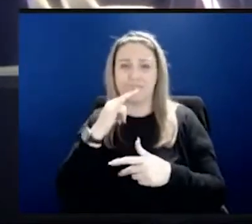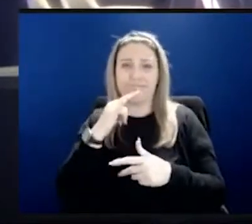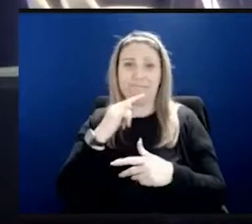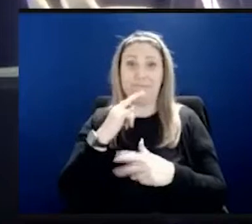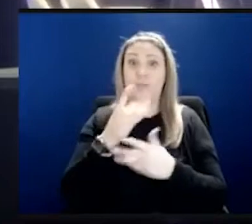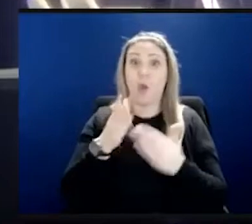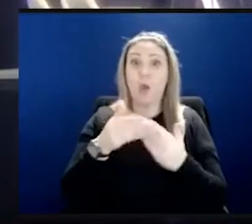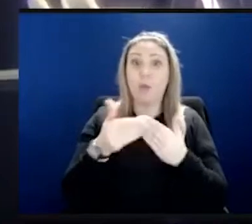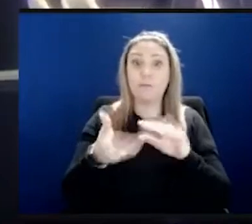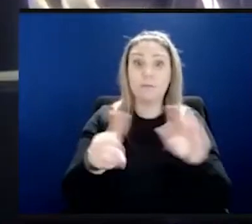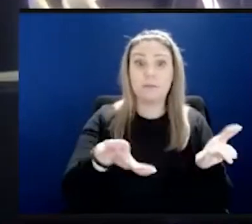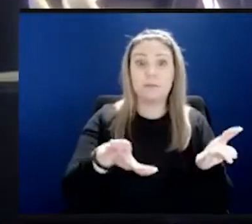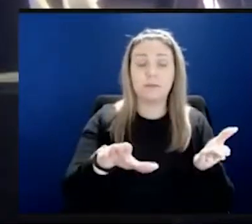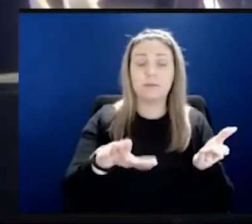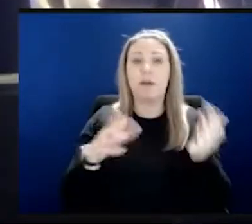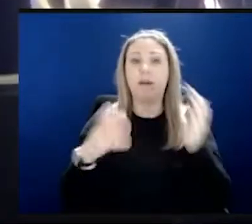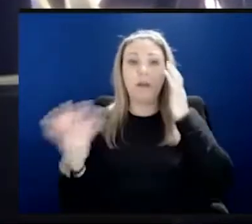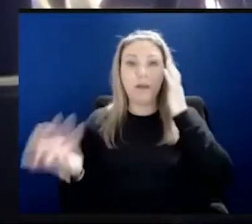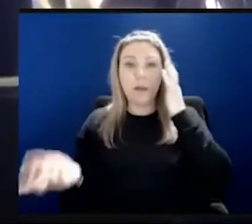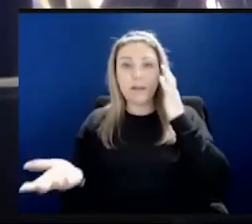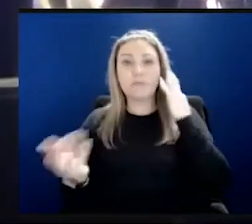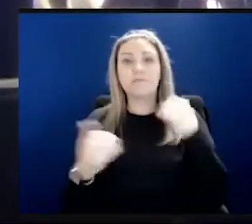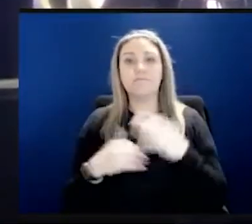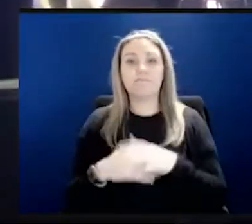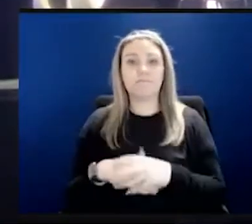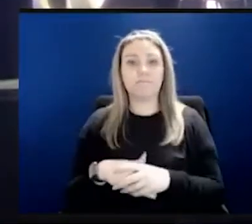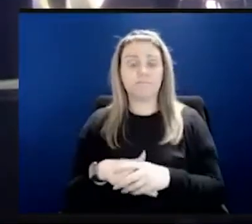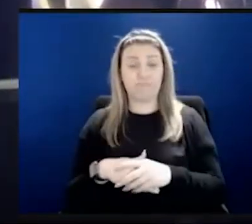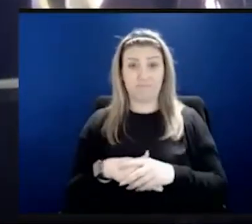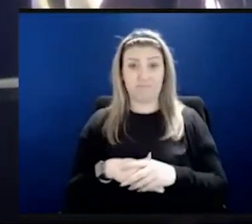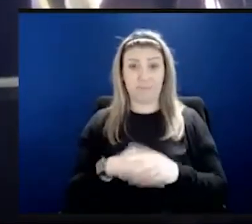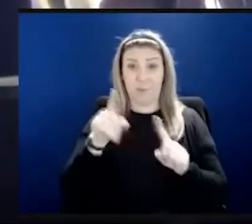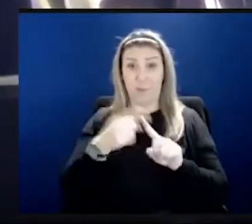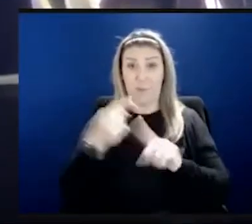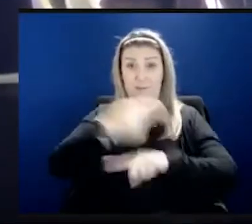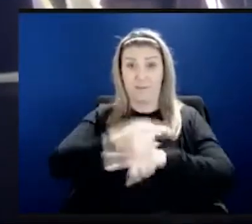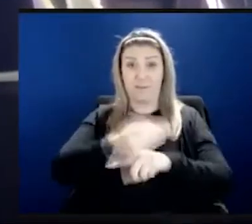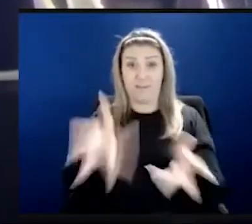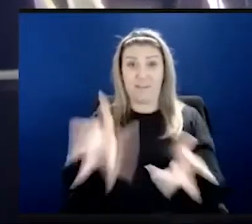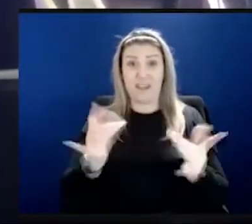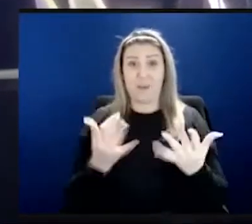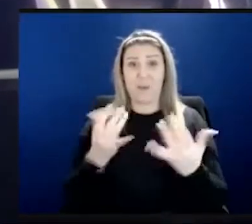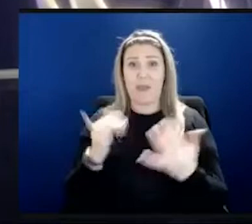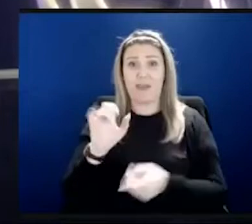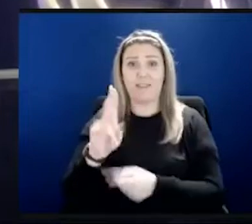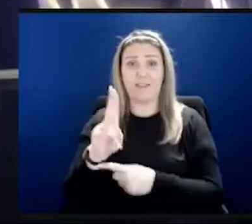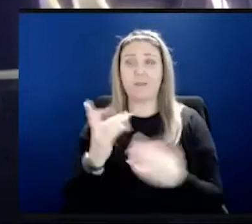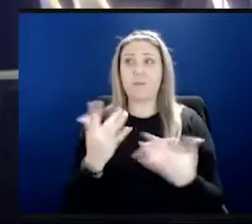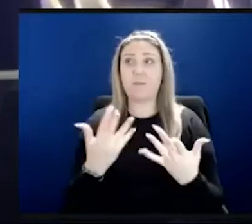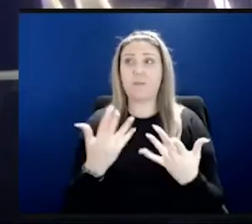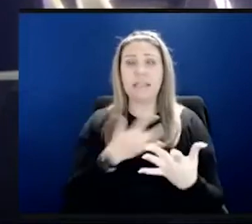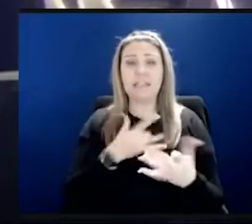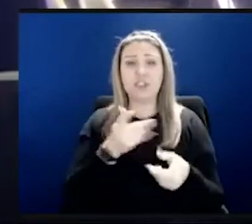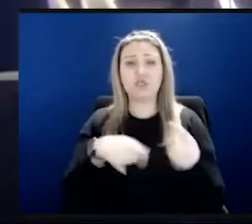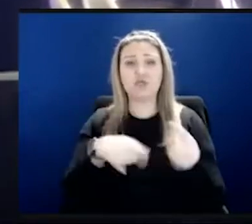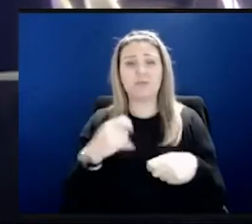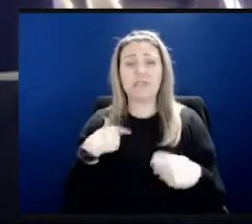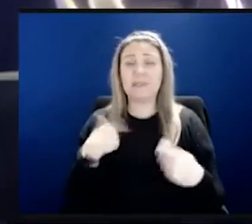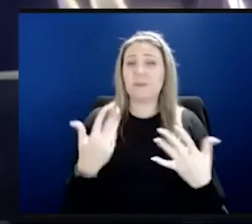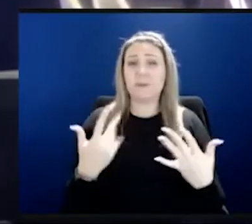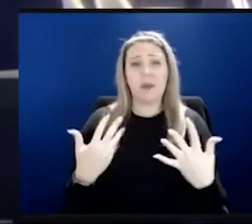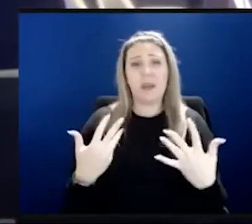door. At the end of the day, I was waiting in ICU, waiting for that transplant. That's how bad it was.